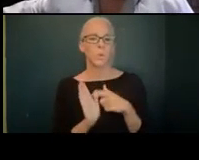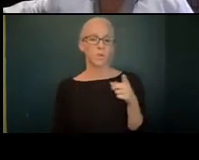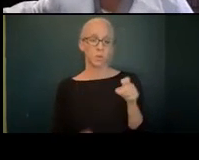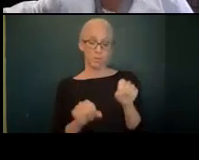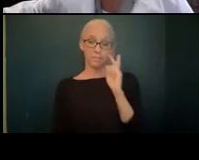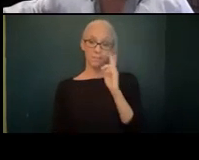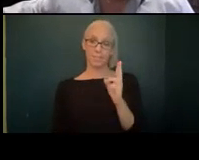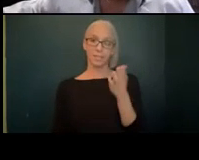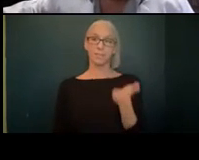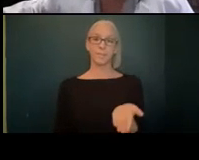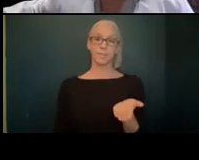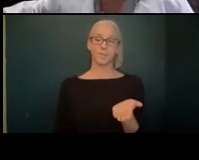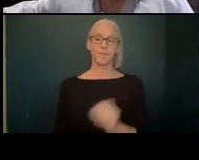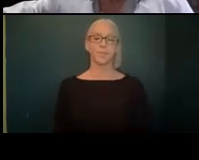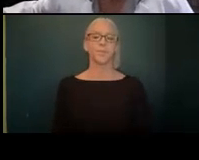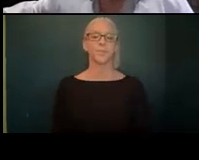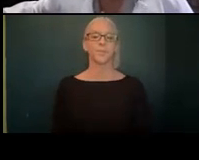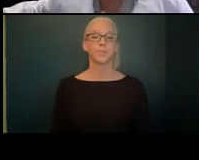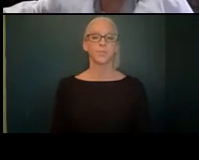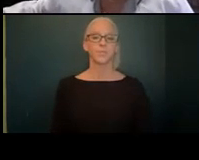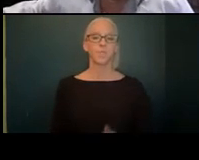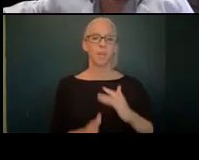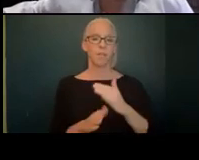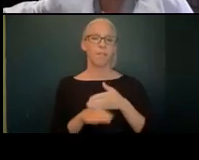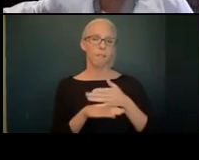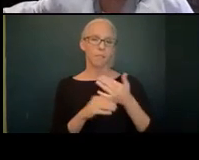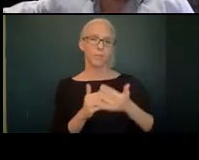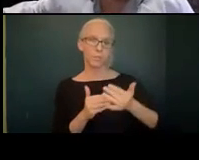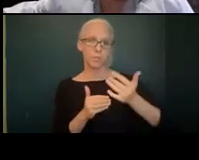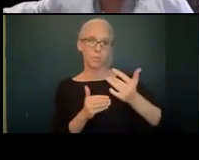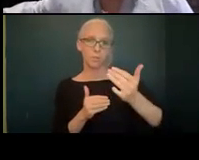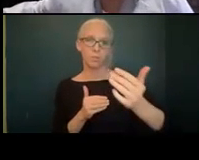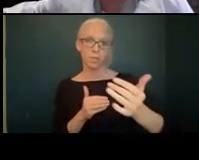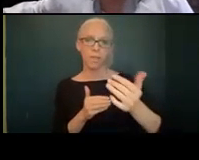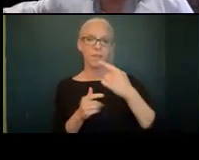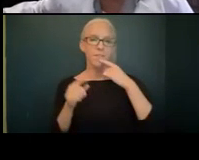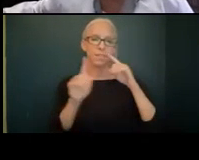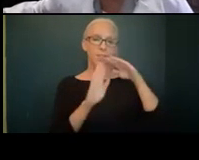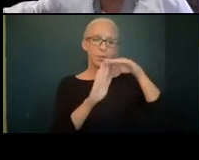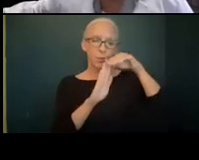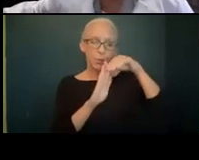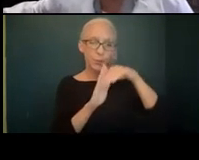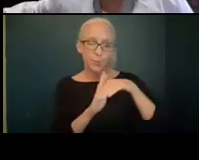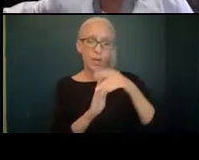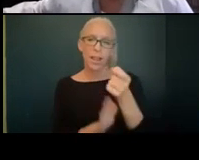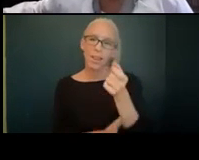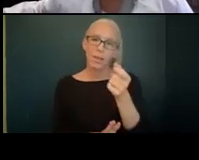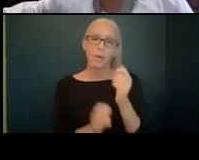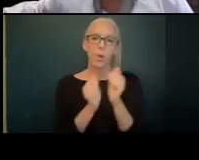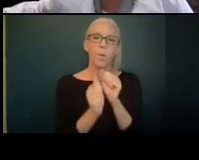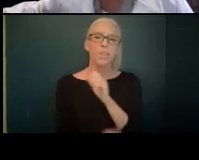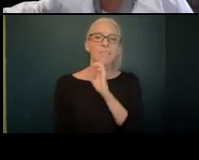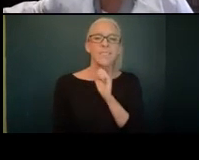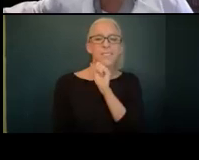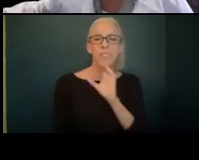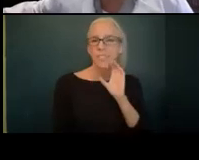is, after long term, you do seem to have a slight drop, particularly among the elderly. You do have a slight drop in